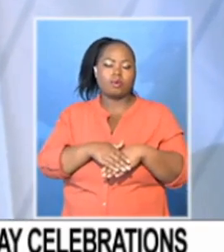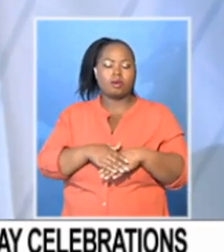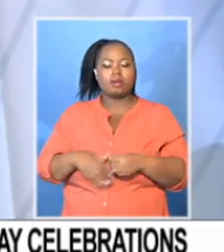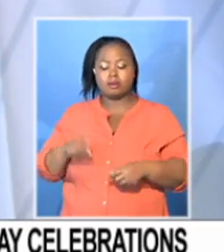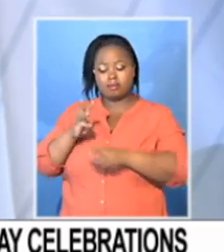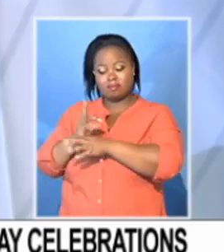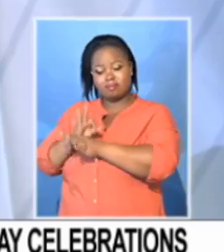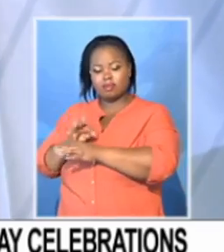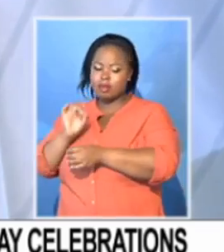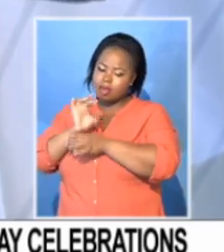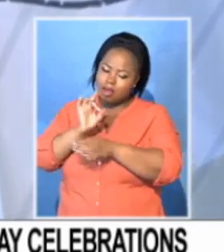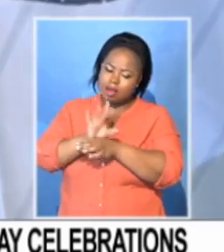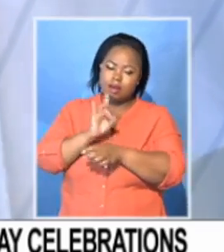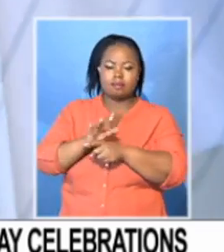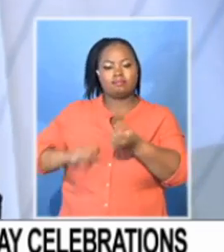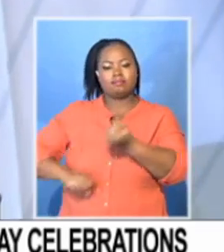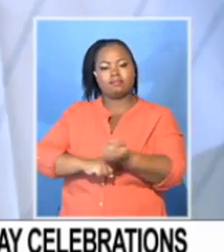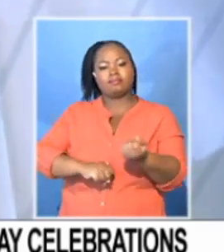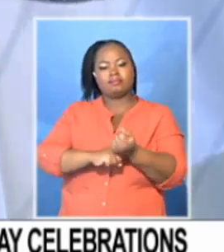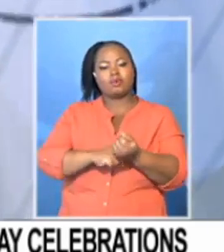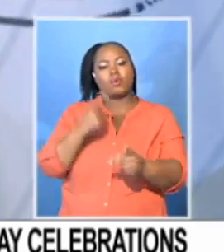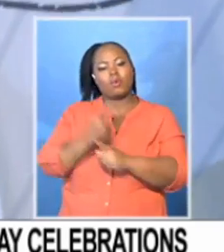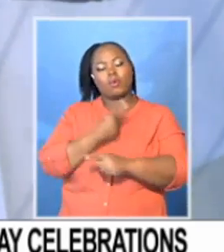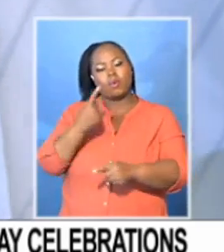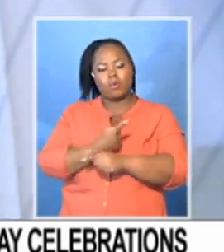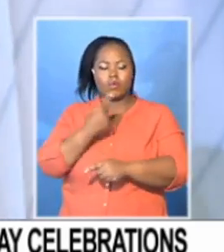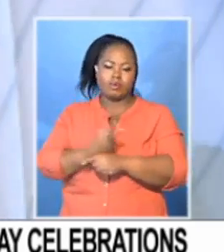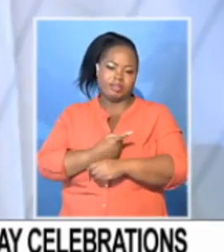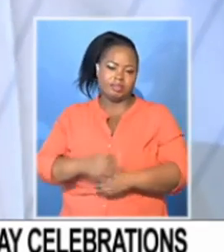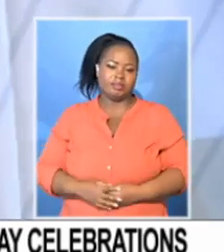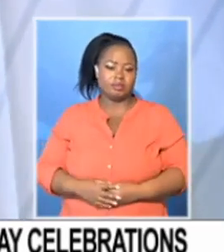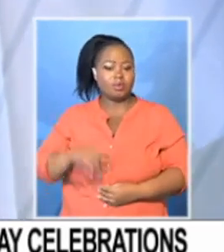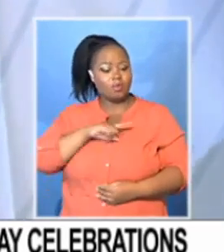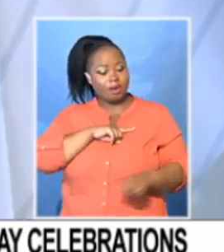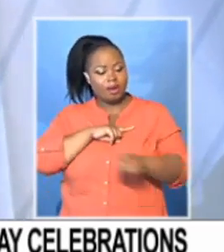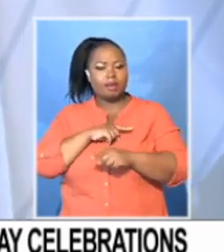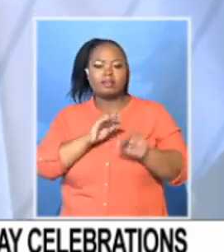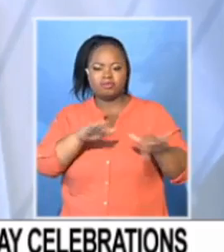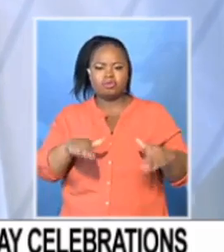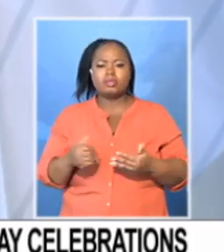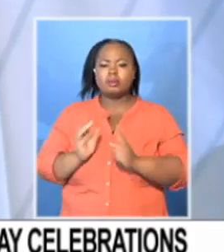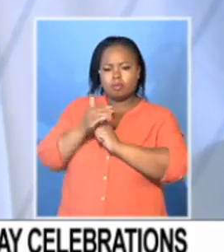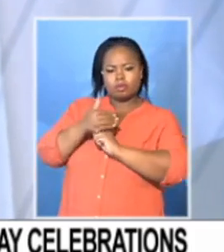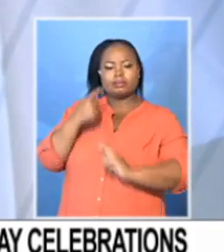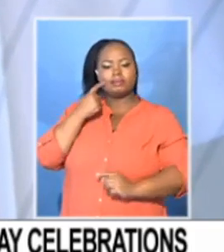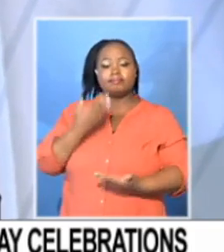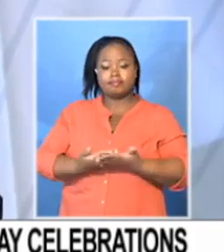advice and support so that they can be protected.